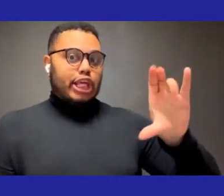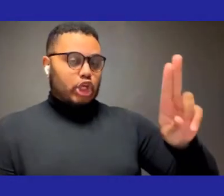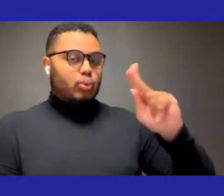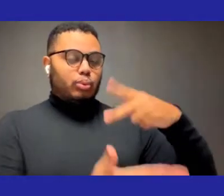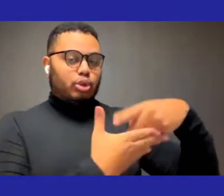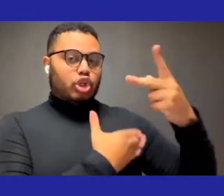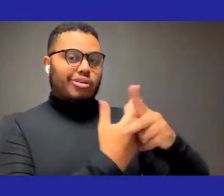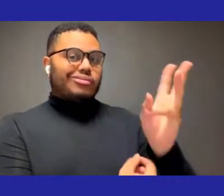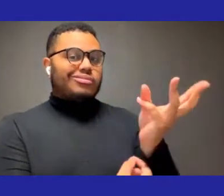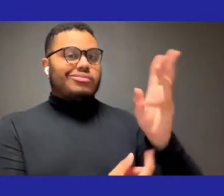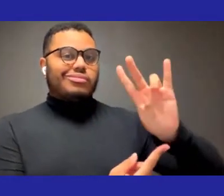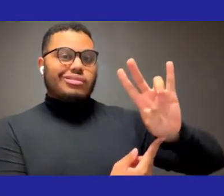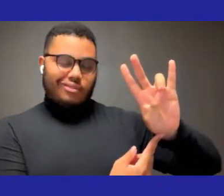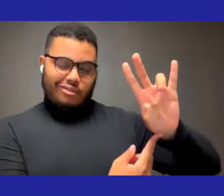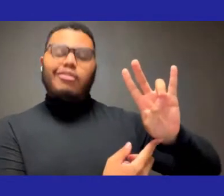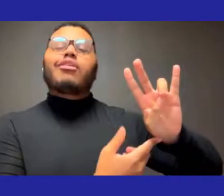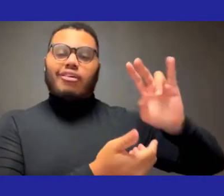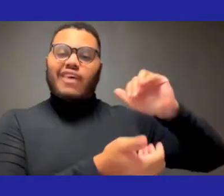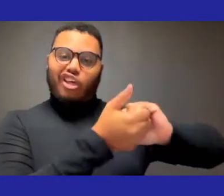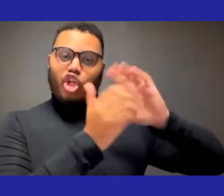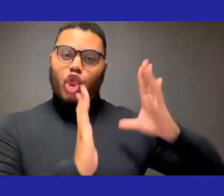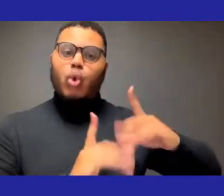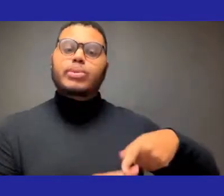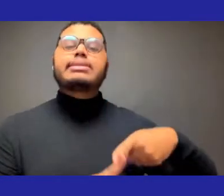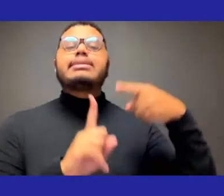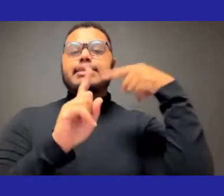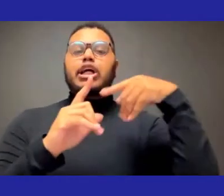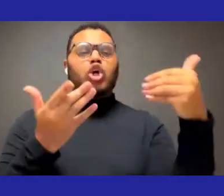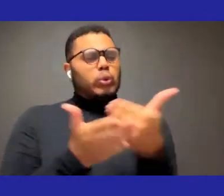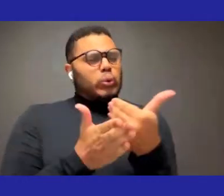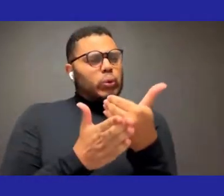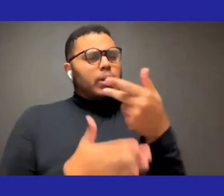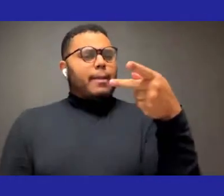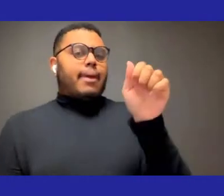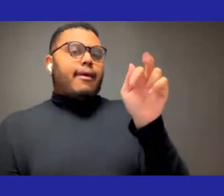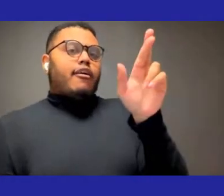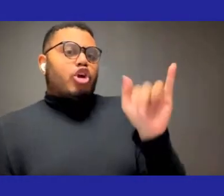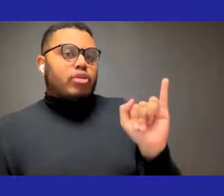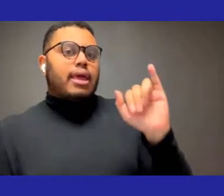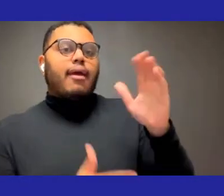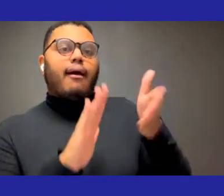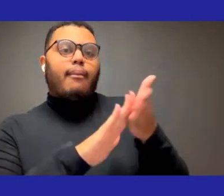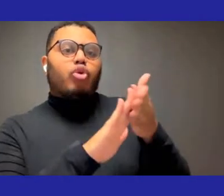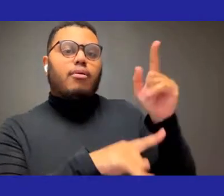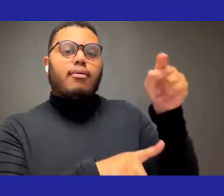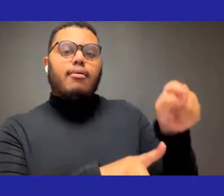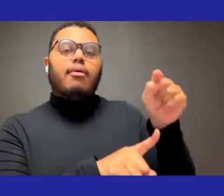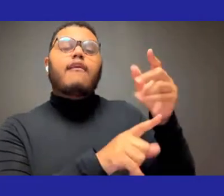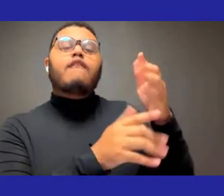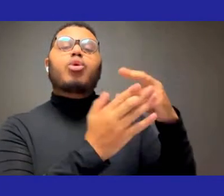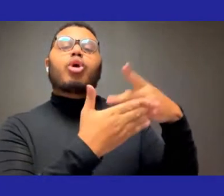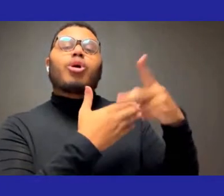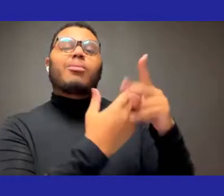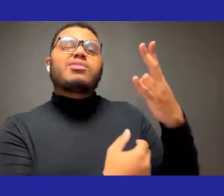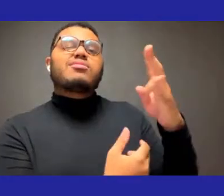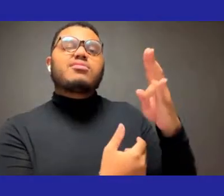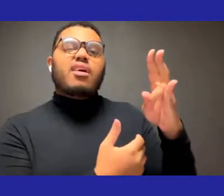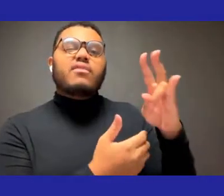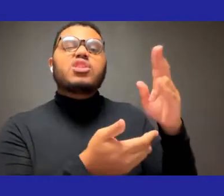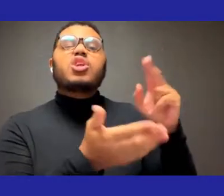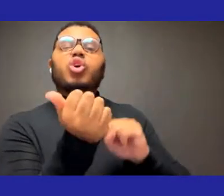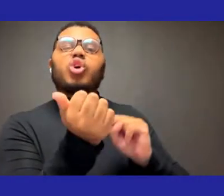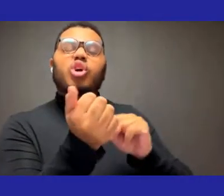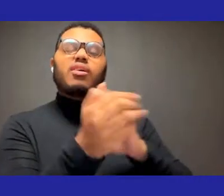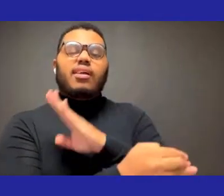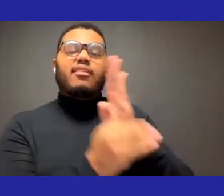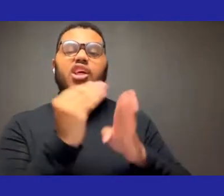67 nurse fellows. And lastly, our newest fellowship program, the perioperative program, with 17 nurses completing their 6-month fellowship